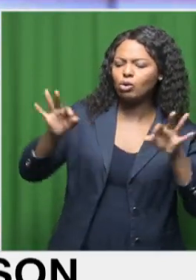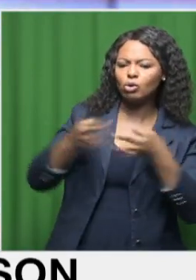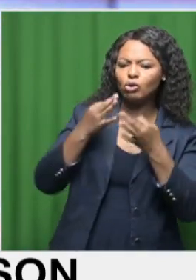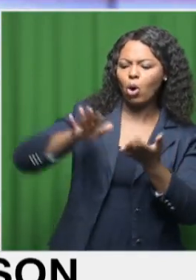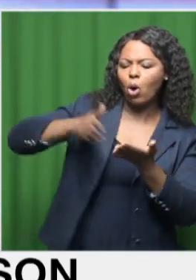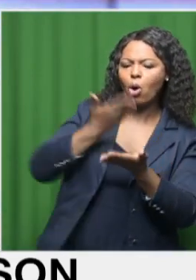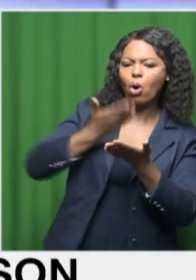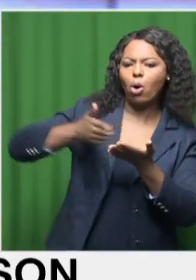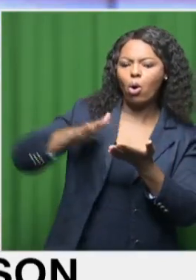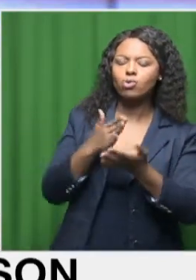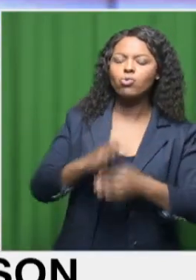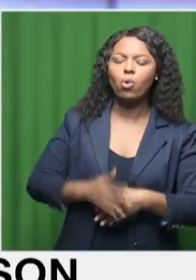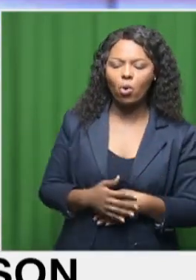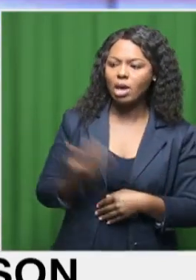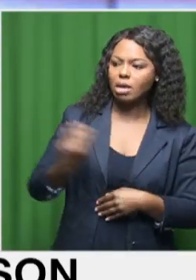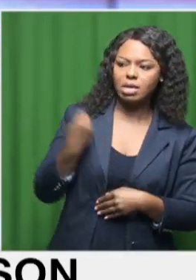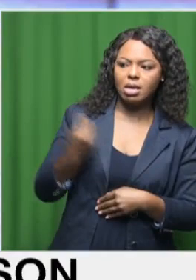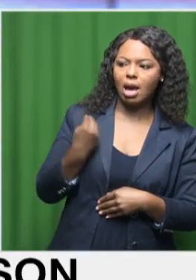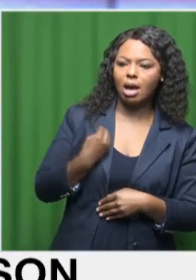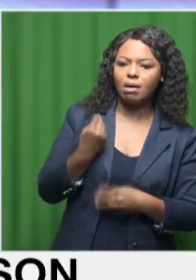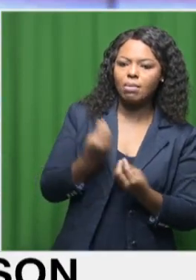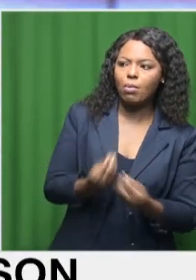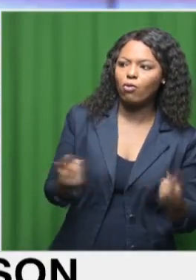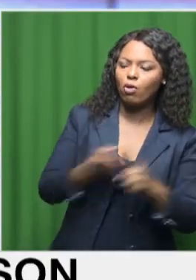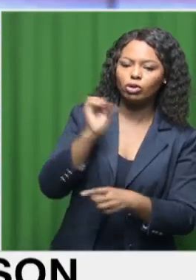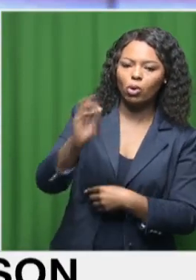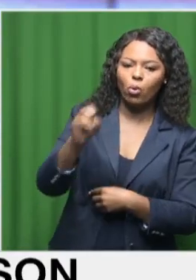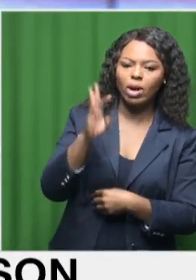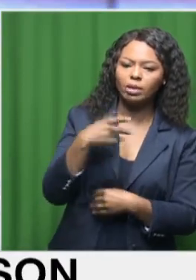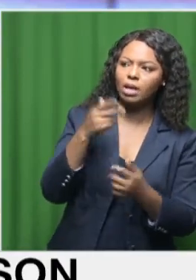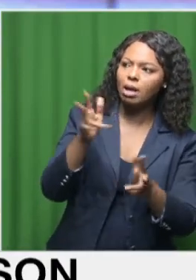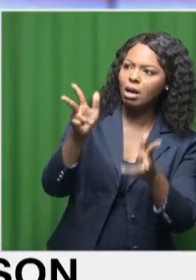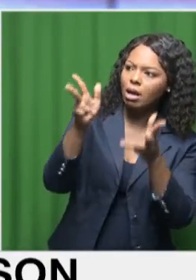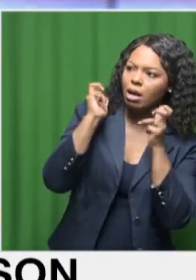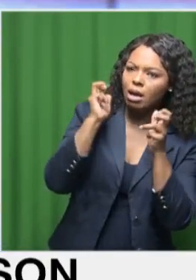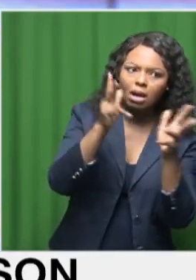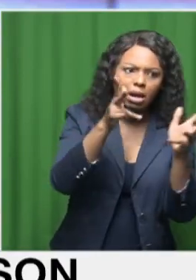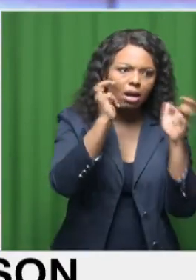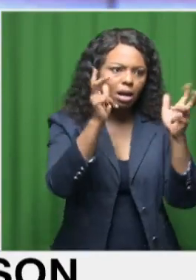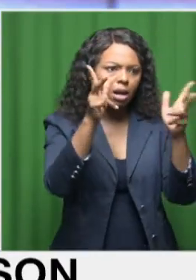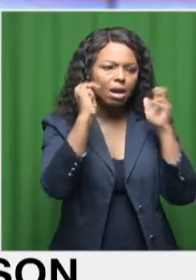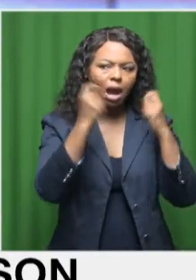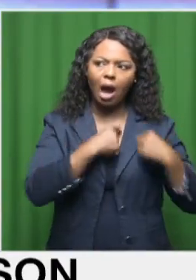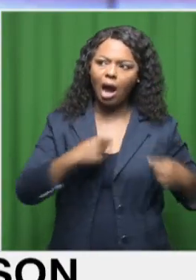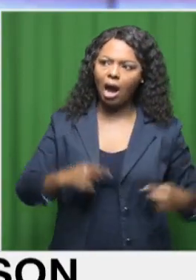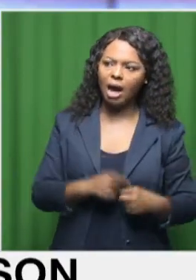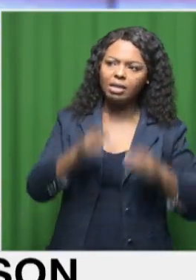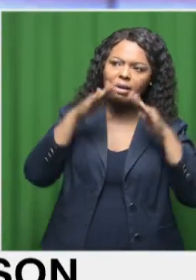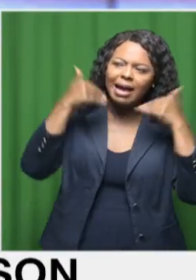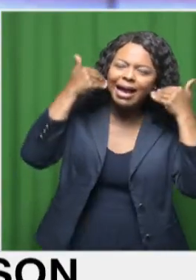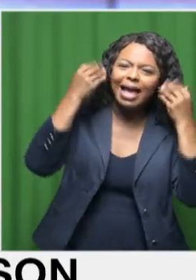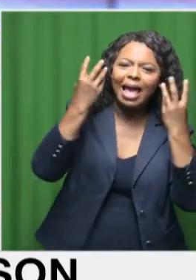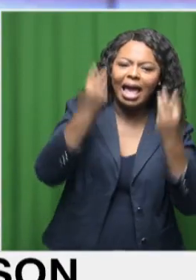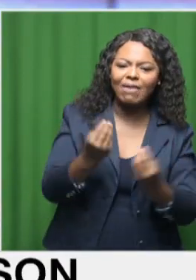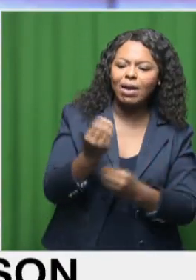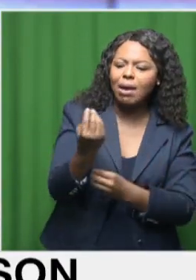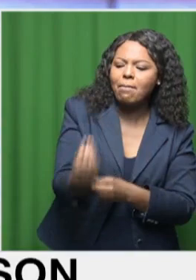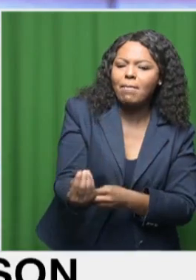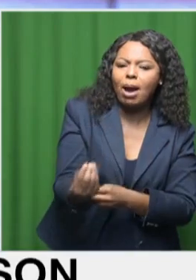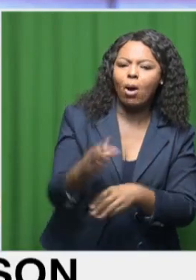I must tell you something, I just sit there and my heart just goes with a big smile, looking at 16,